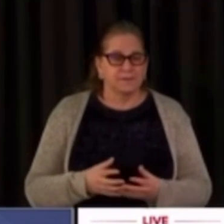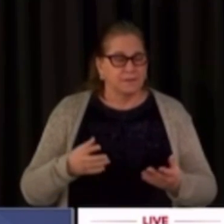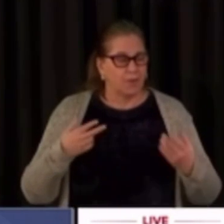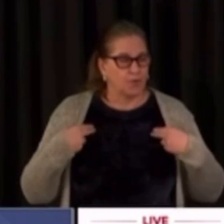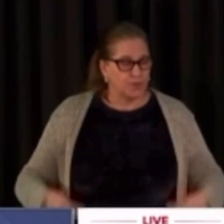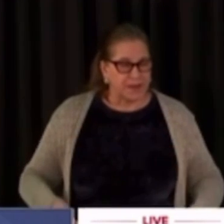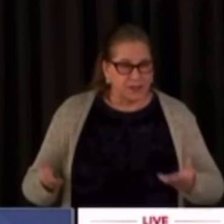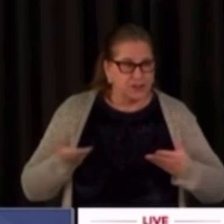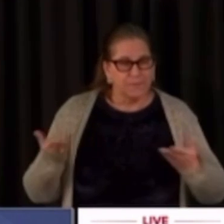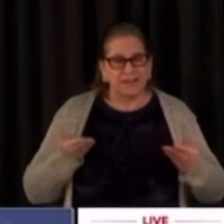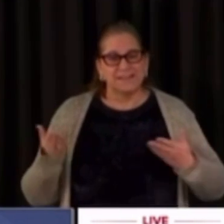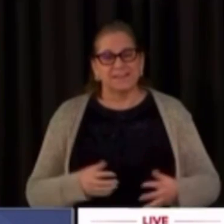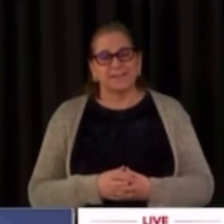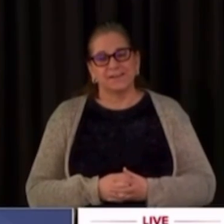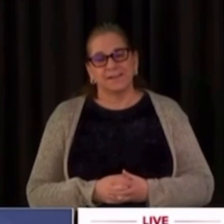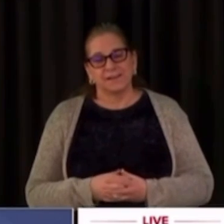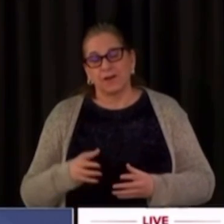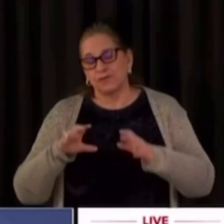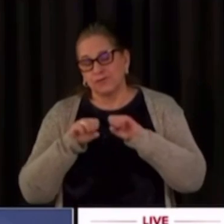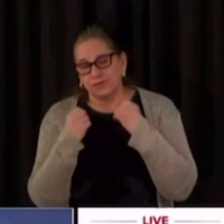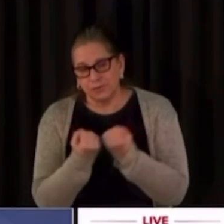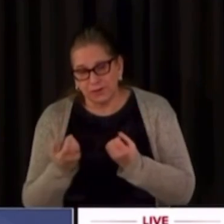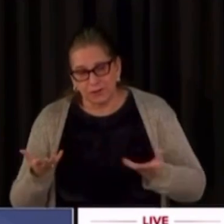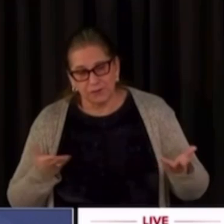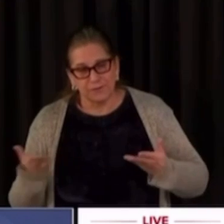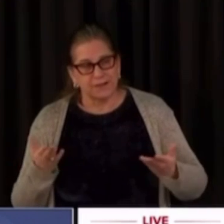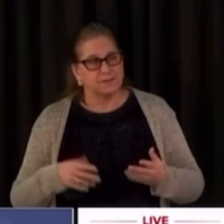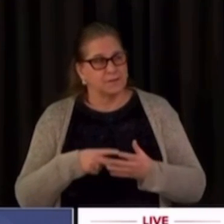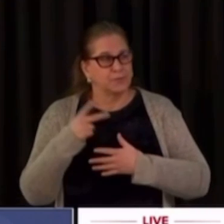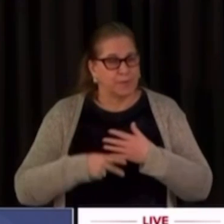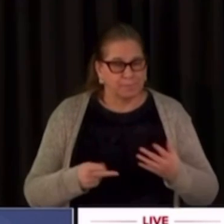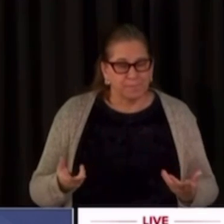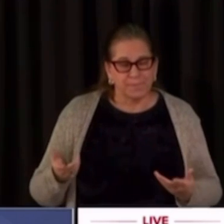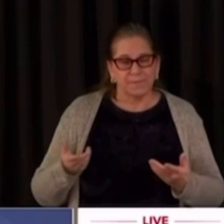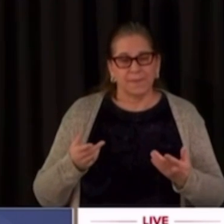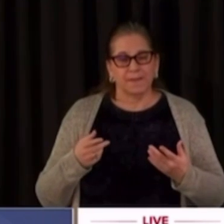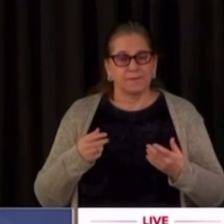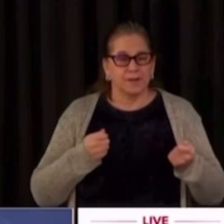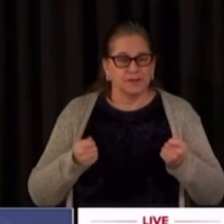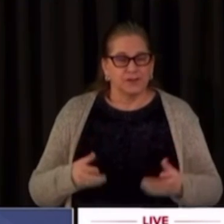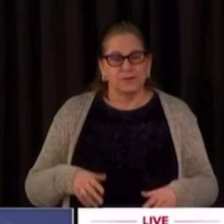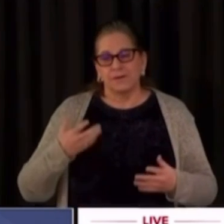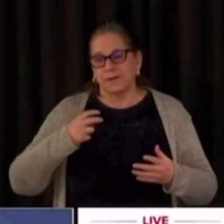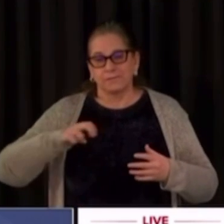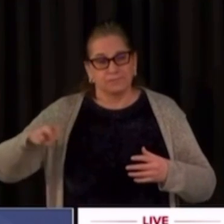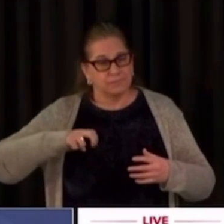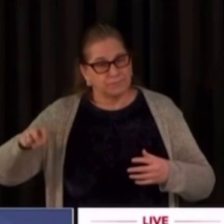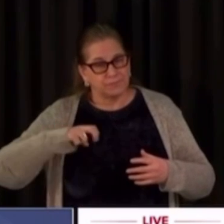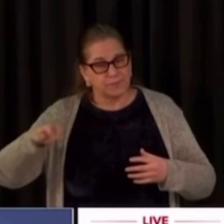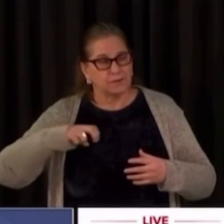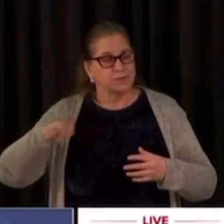agencies' outreach programs, and our frontline employees of our public mass transit agencies, individuals employed